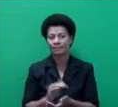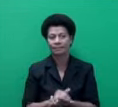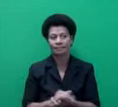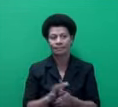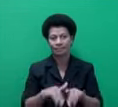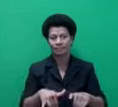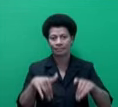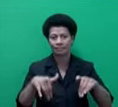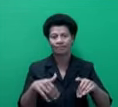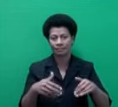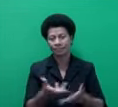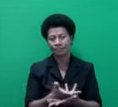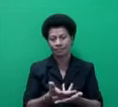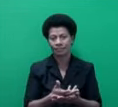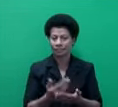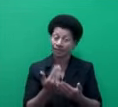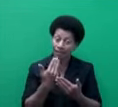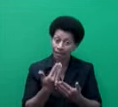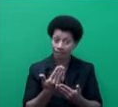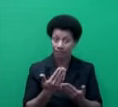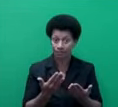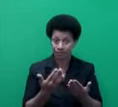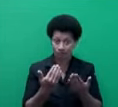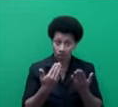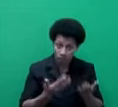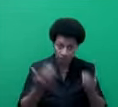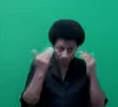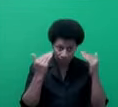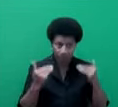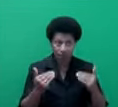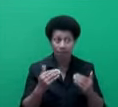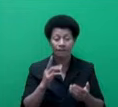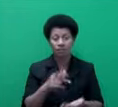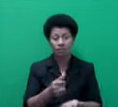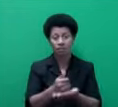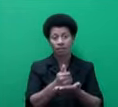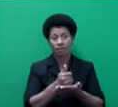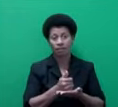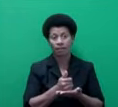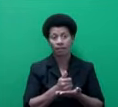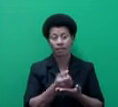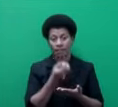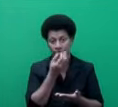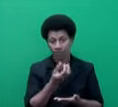But I want to thank Honourable Speaker for allowing me to stand to support the motion on